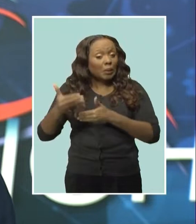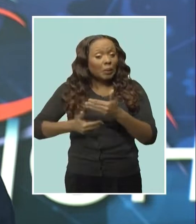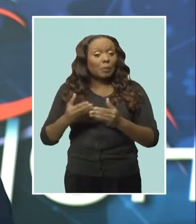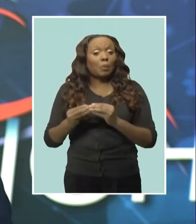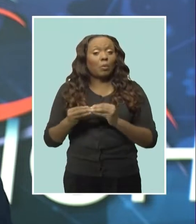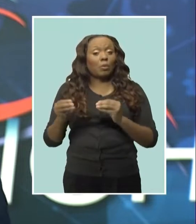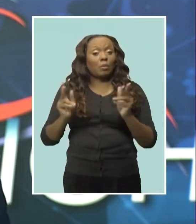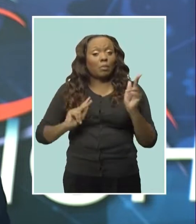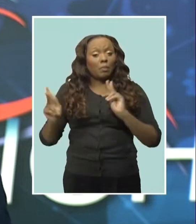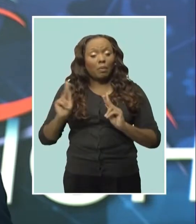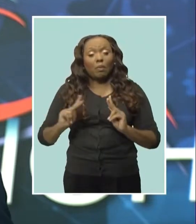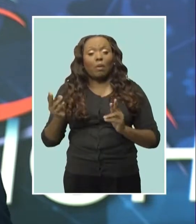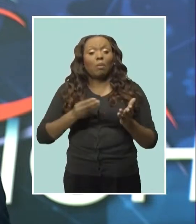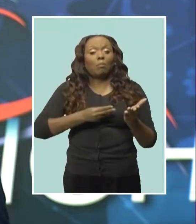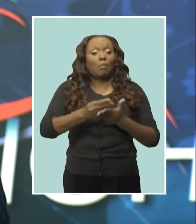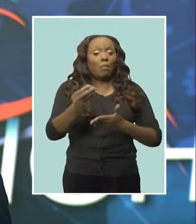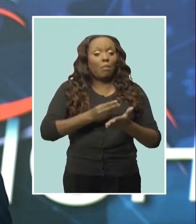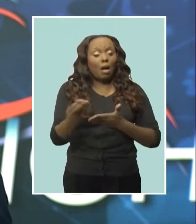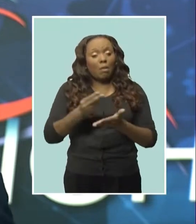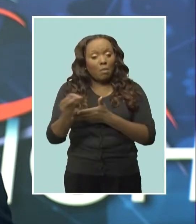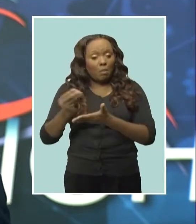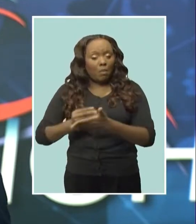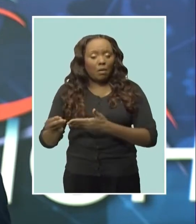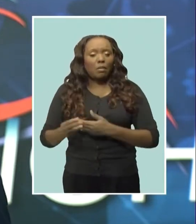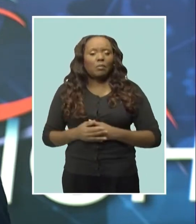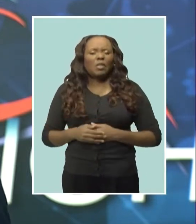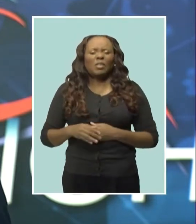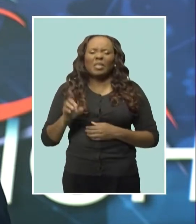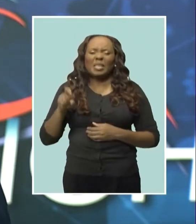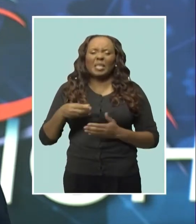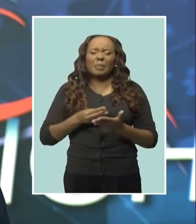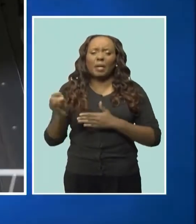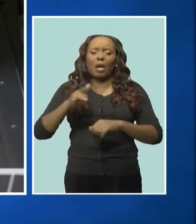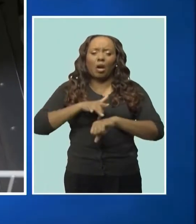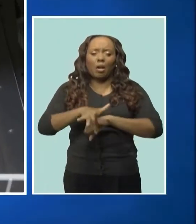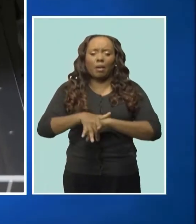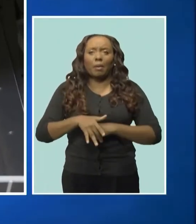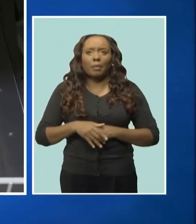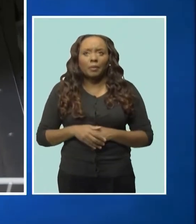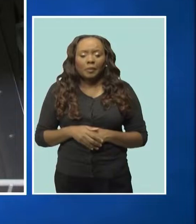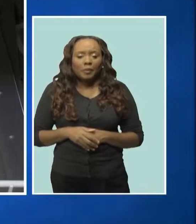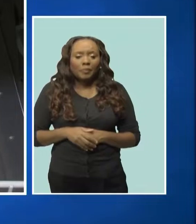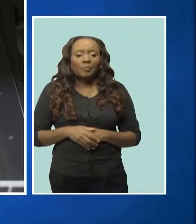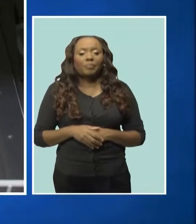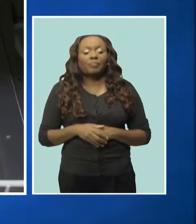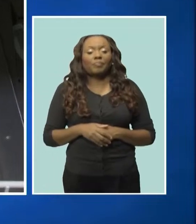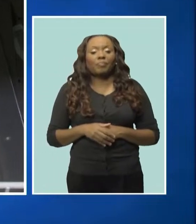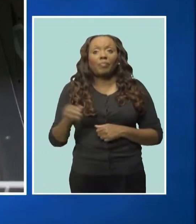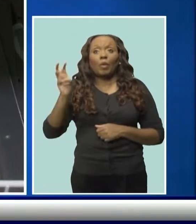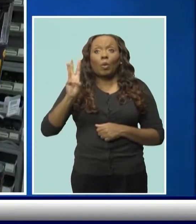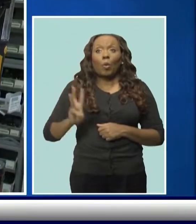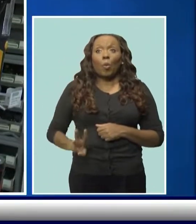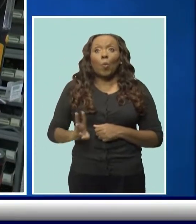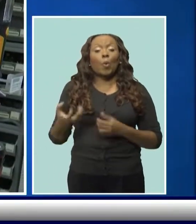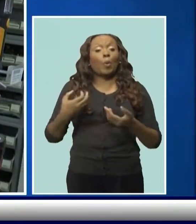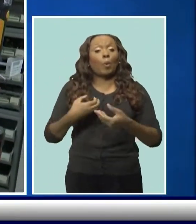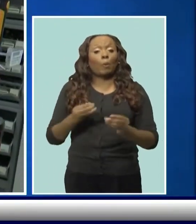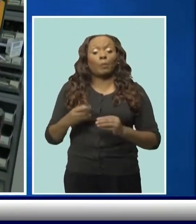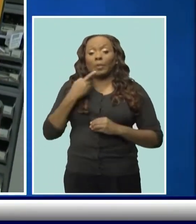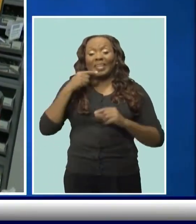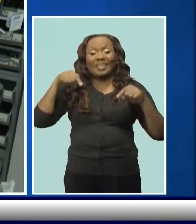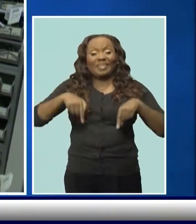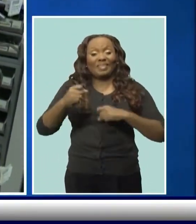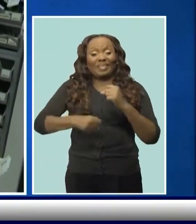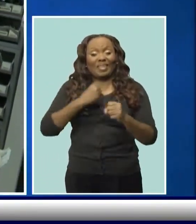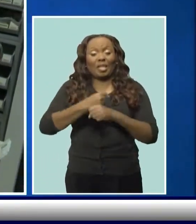in droves. Rachel Agard reports. Reports from the Met Office indicate this year's hurricane